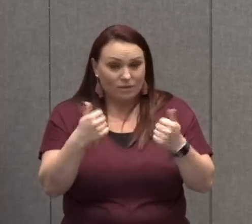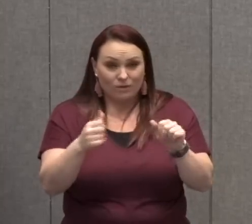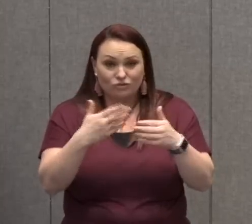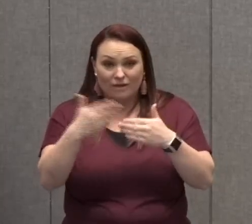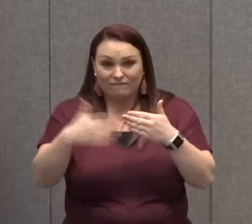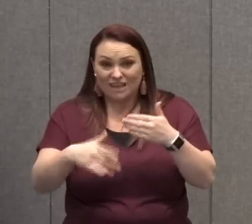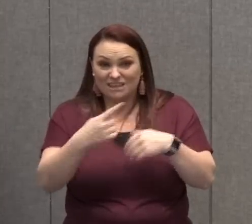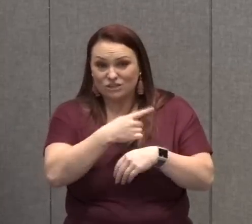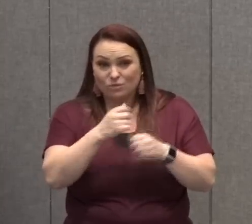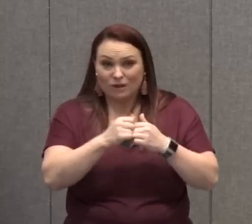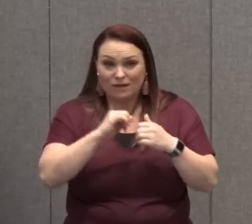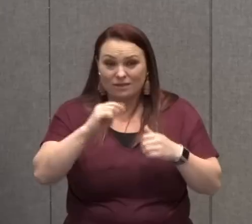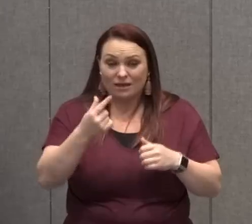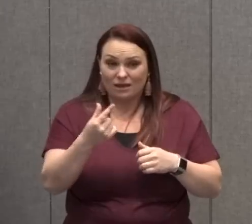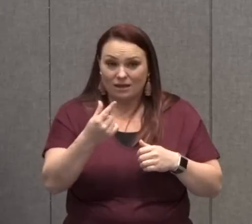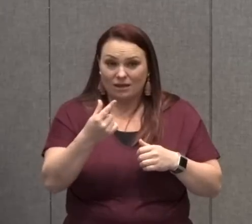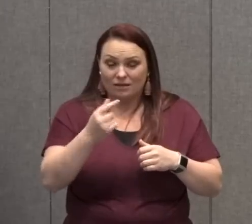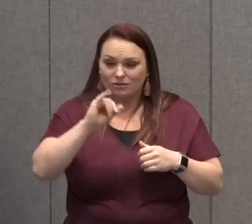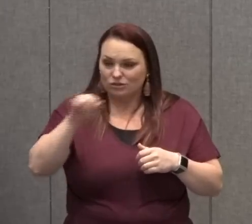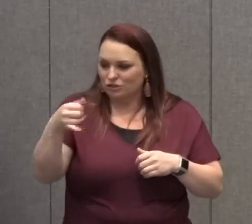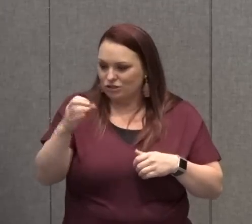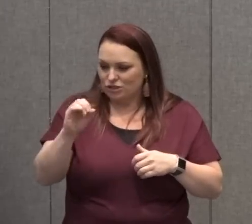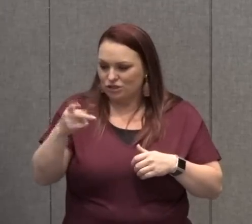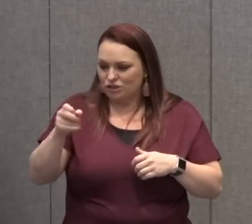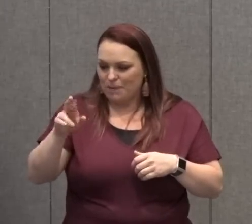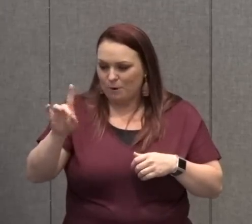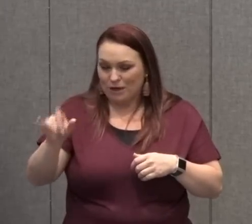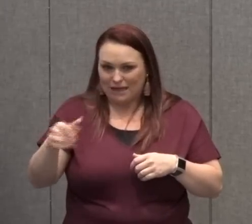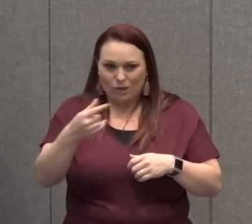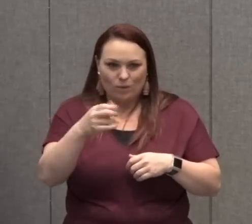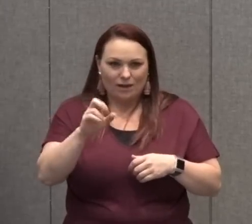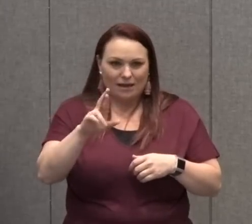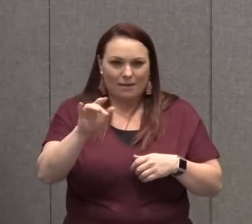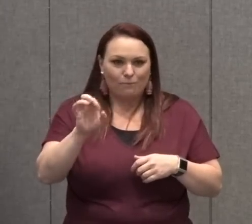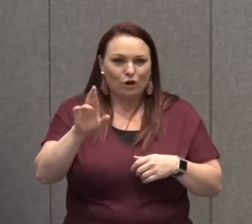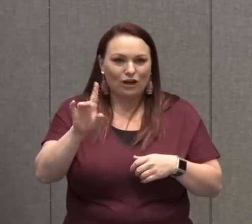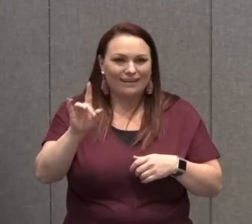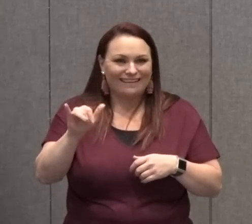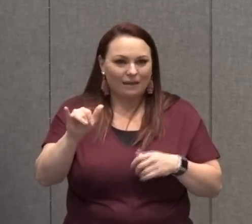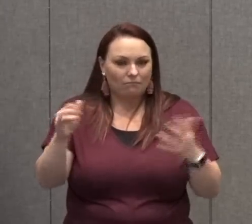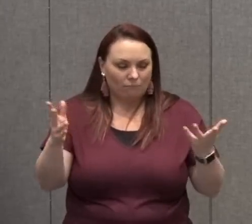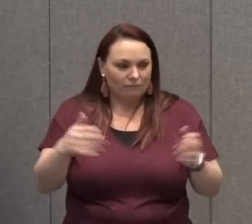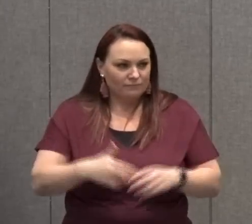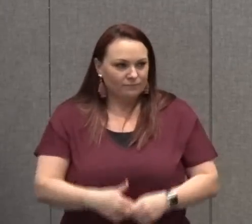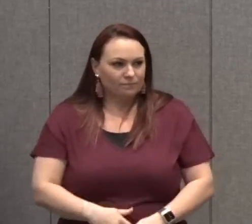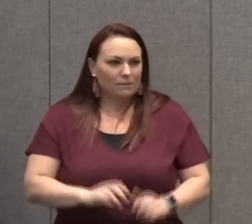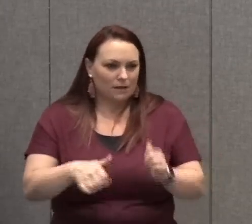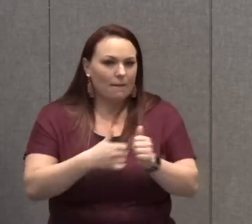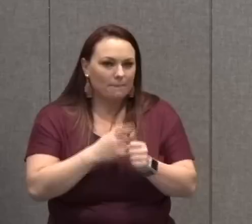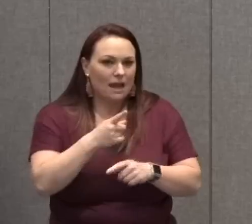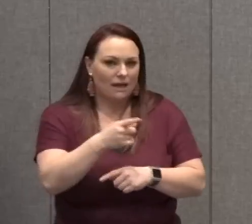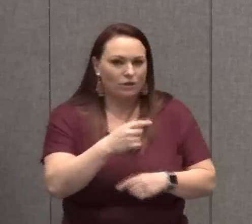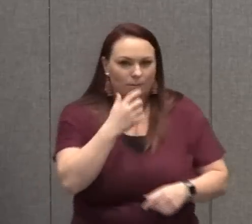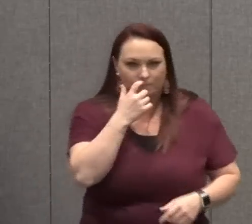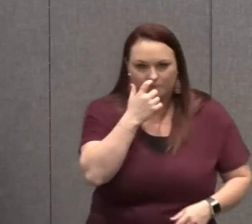and finish a little bit of Jeopardy yeah is okay with you at home yeah let's do another game yeah alright okay I'm come behind you alright